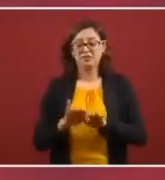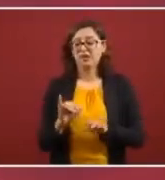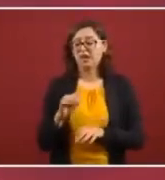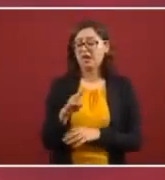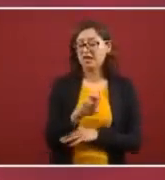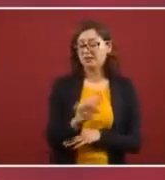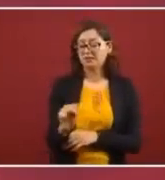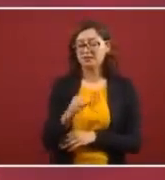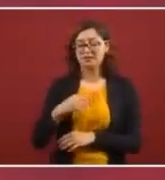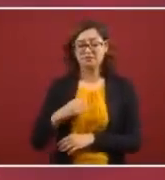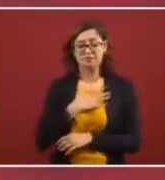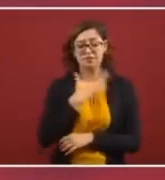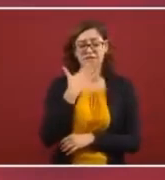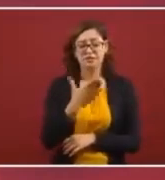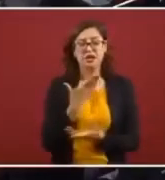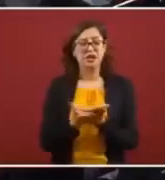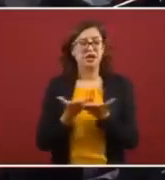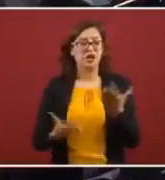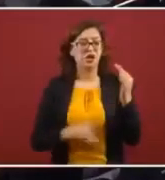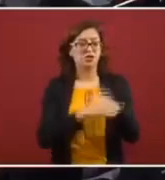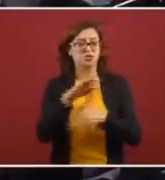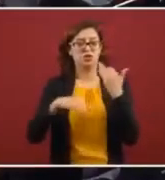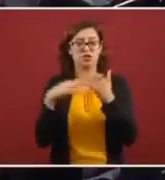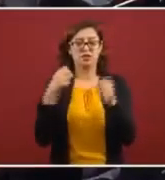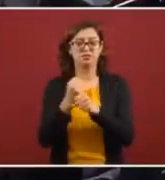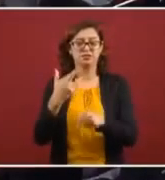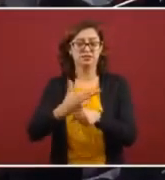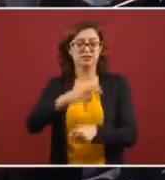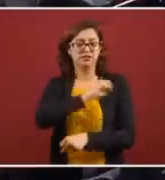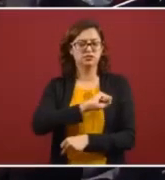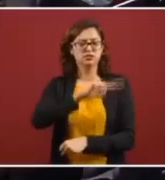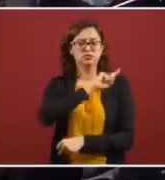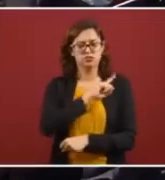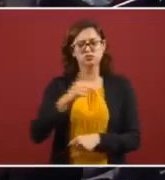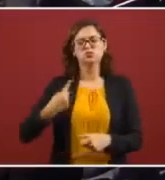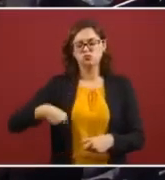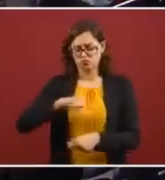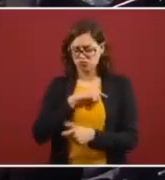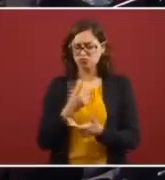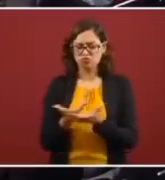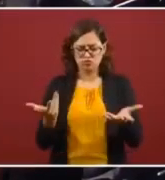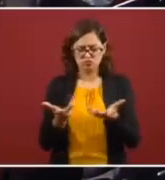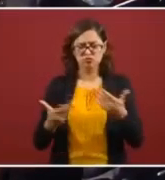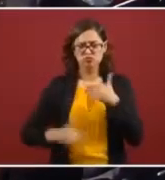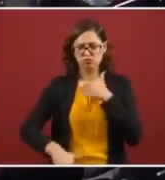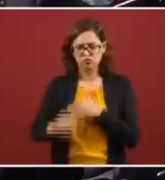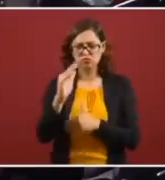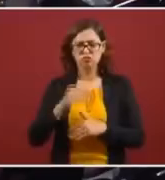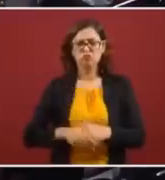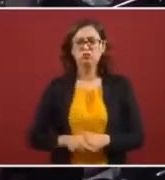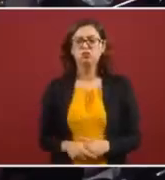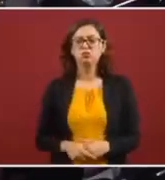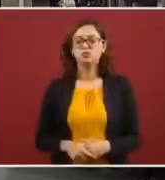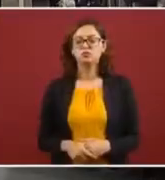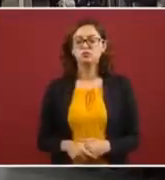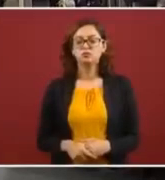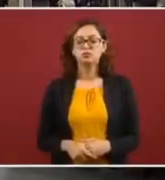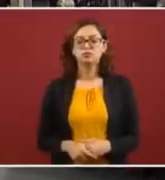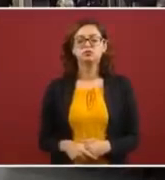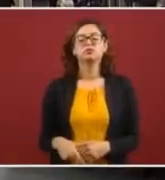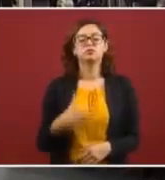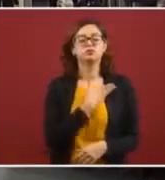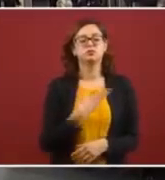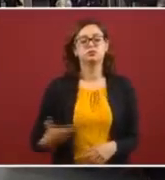this is from IMSS and the Secretary, which is in development.